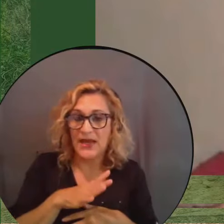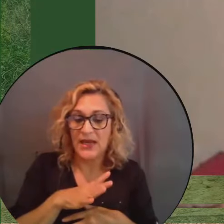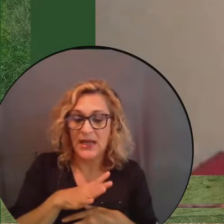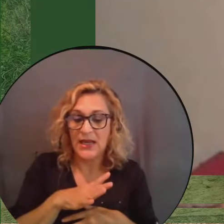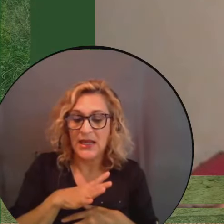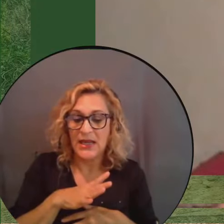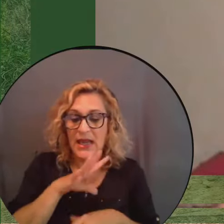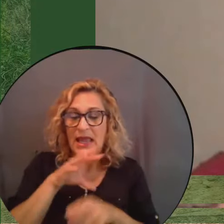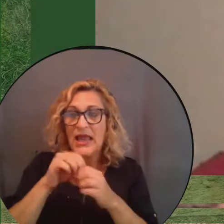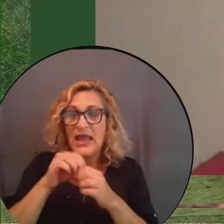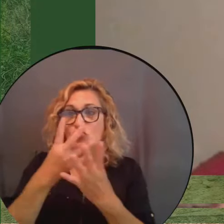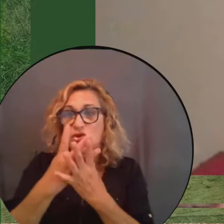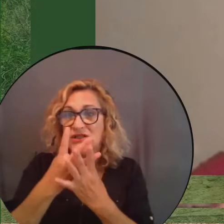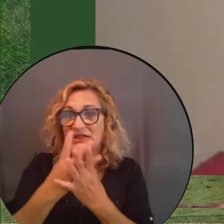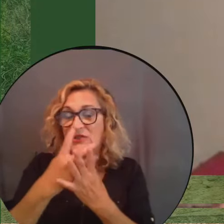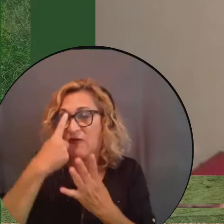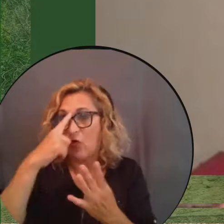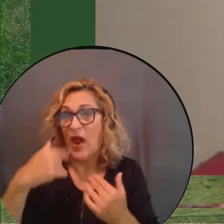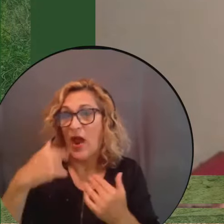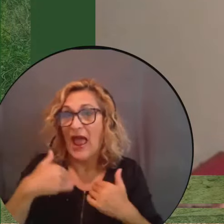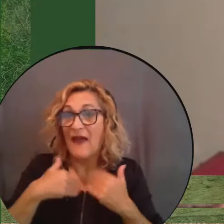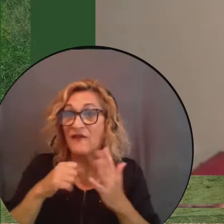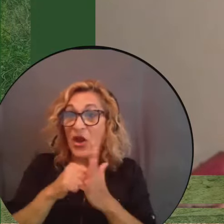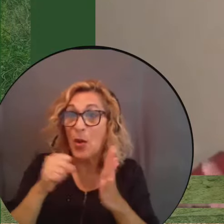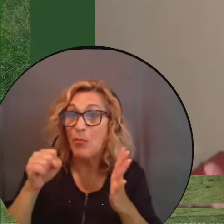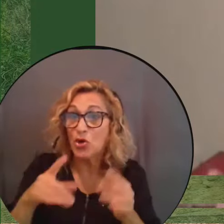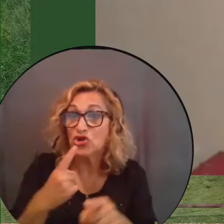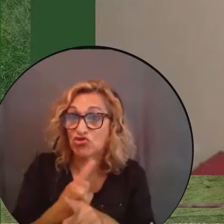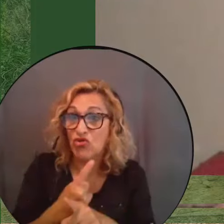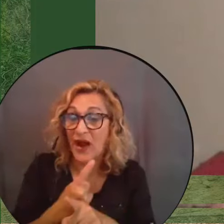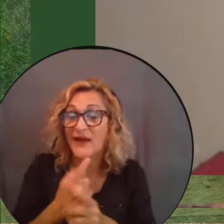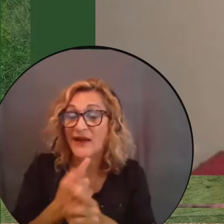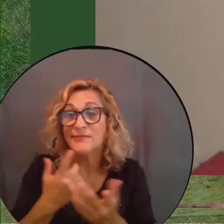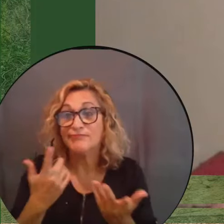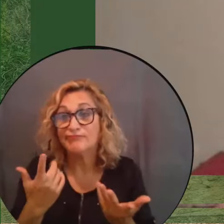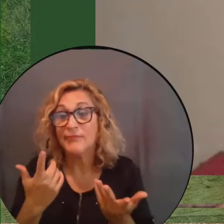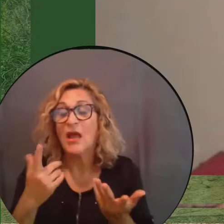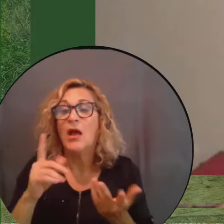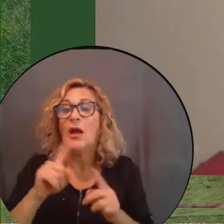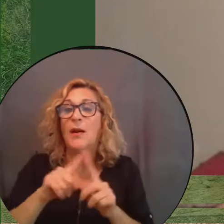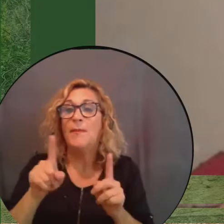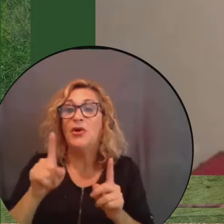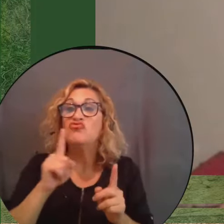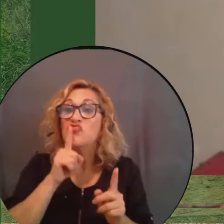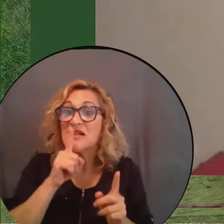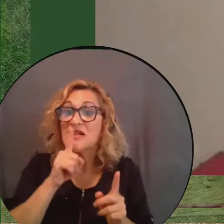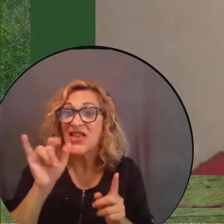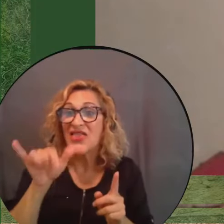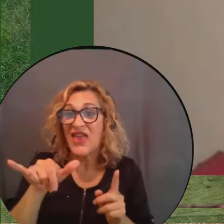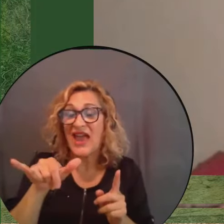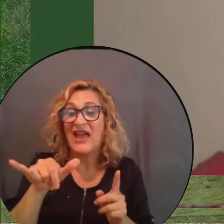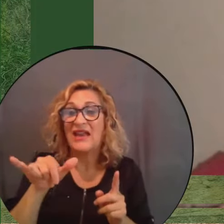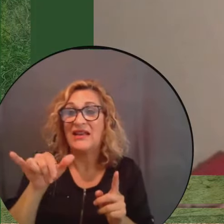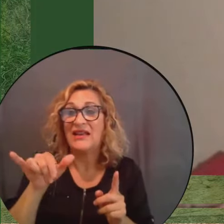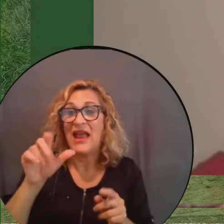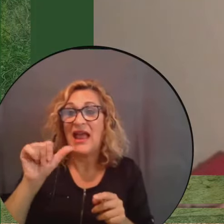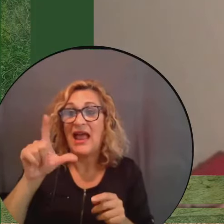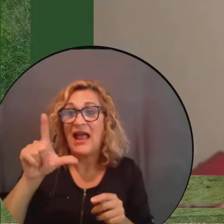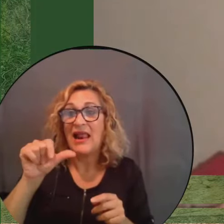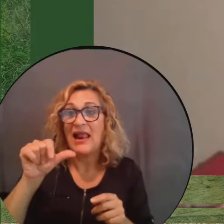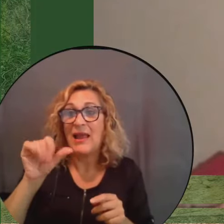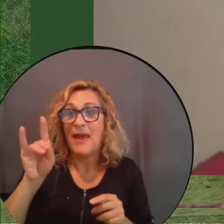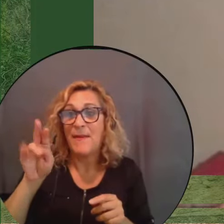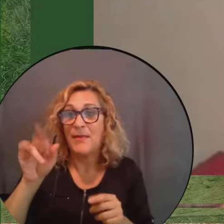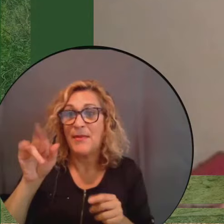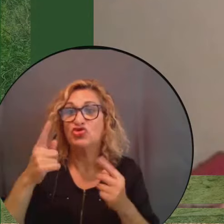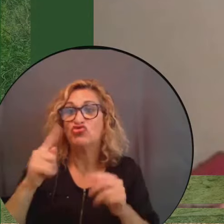put in prison for having abortions, right? Or so they say. But the reality is Alabama has already tried to criminalize